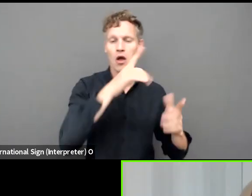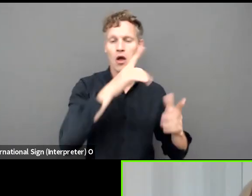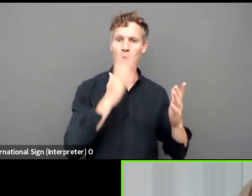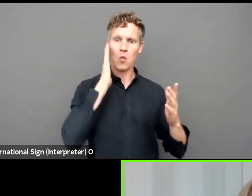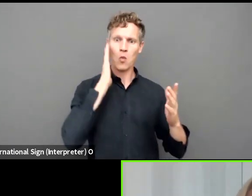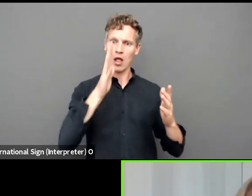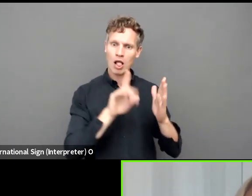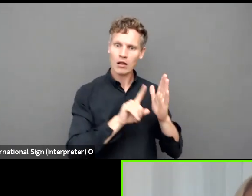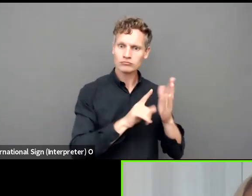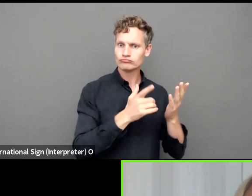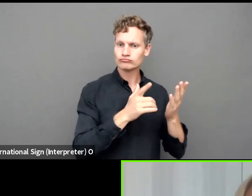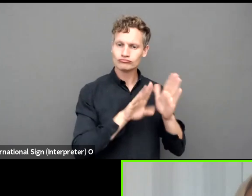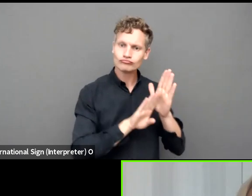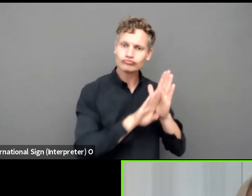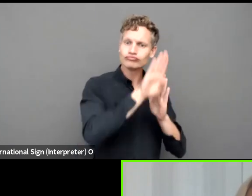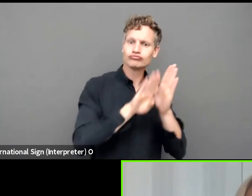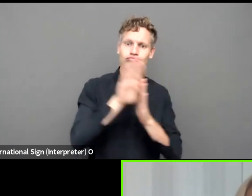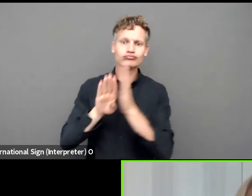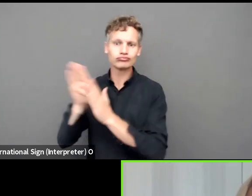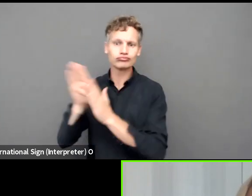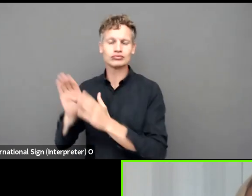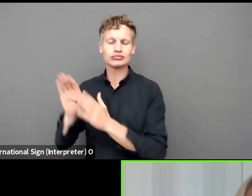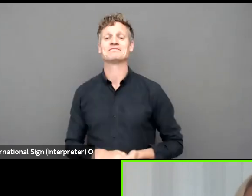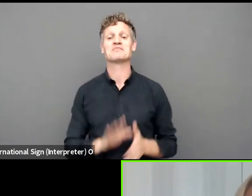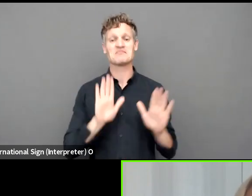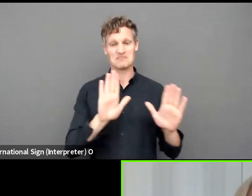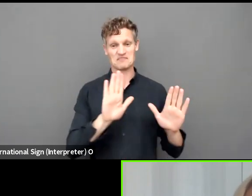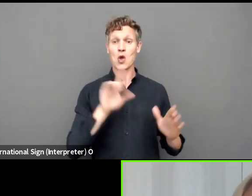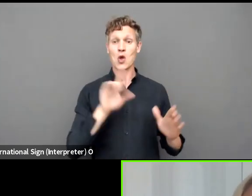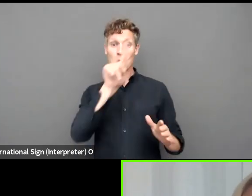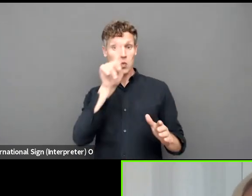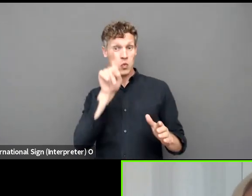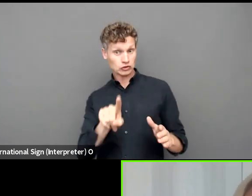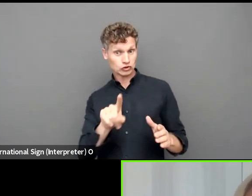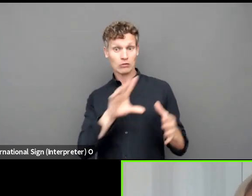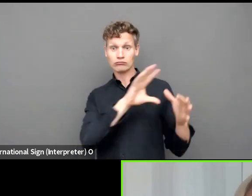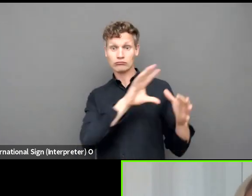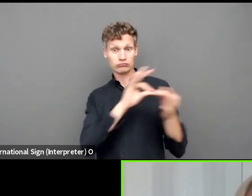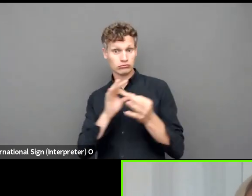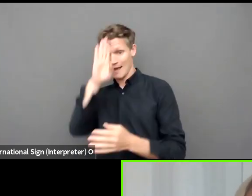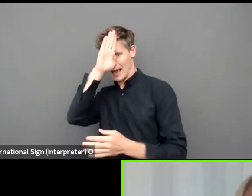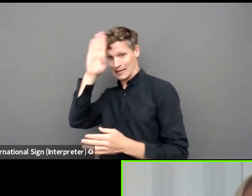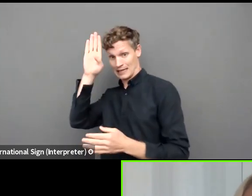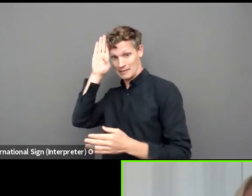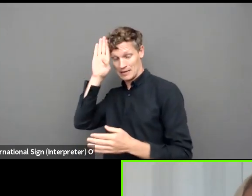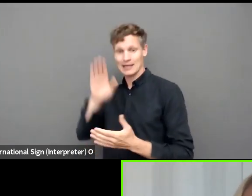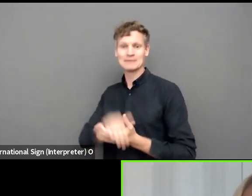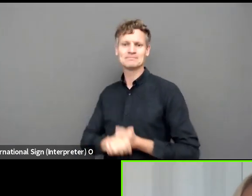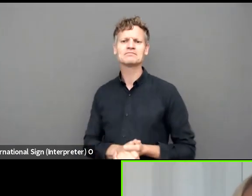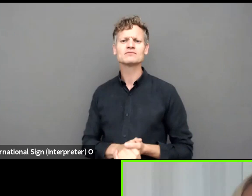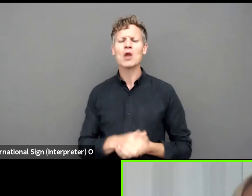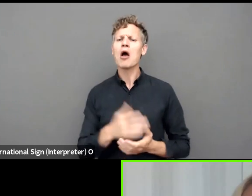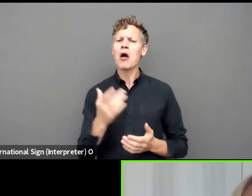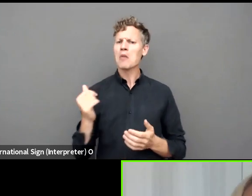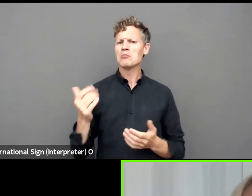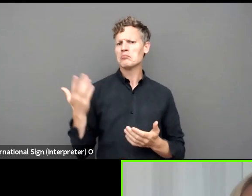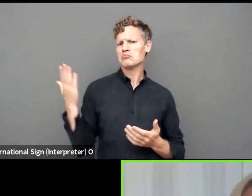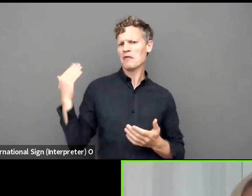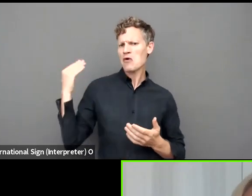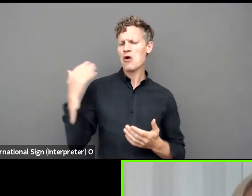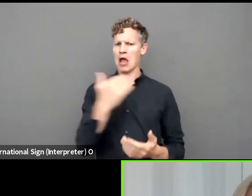on your question and go back to academia. I mean, whenever I'm asked a question like this, whether in academia or elsewhere, I start